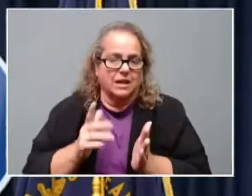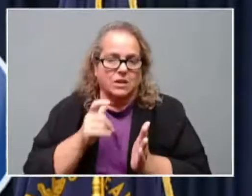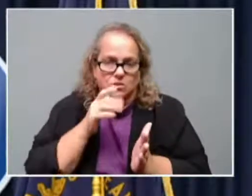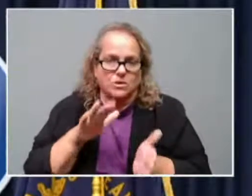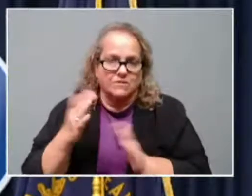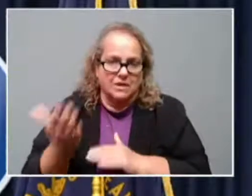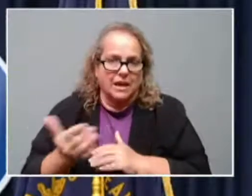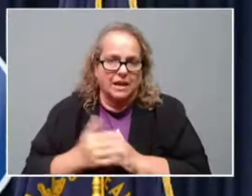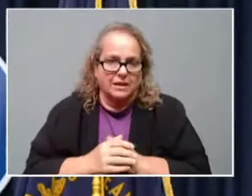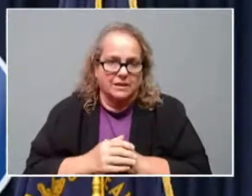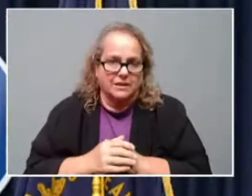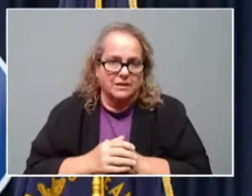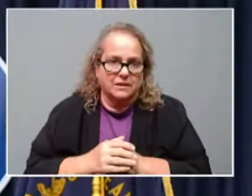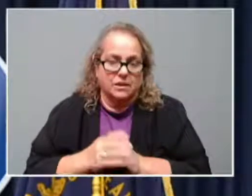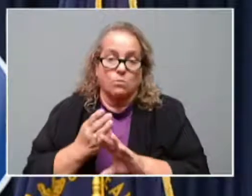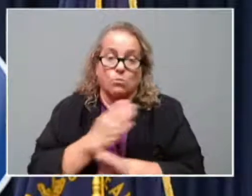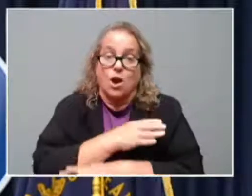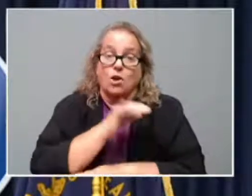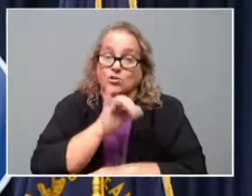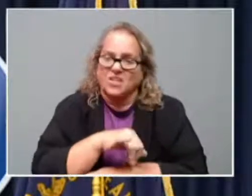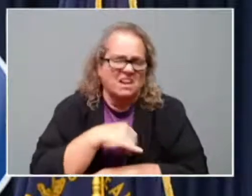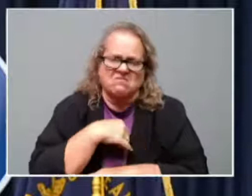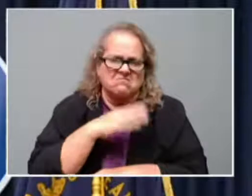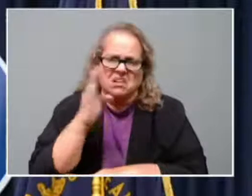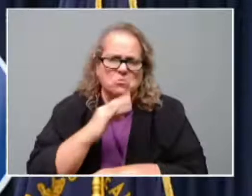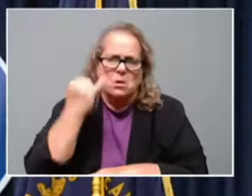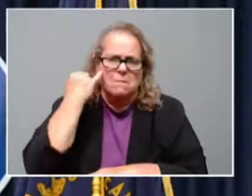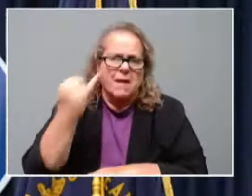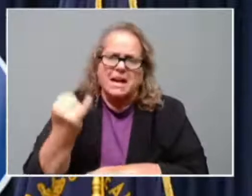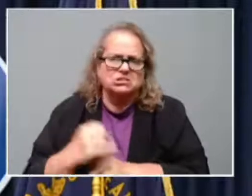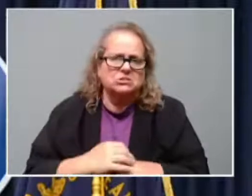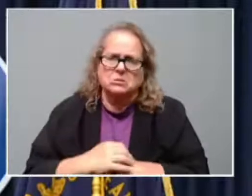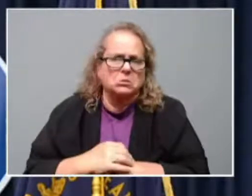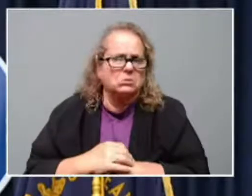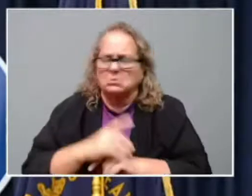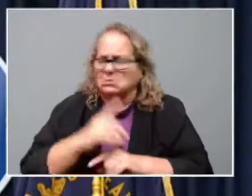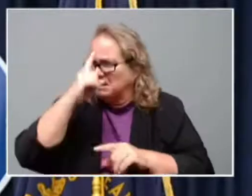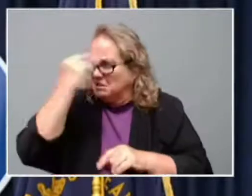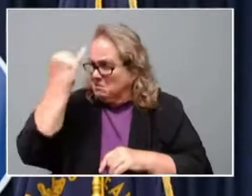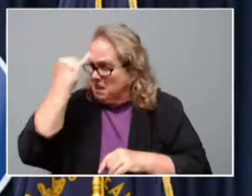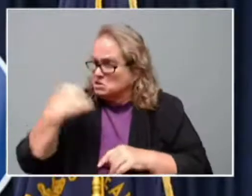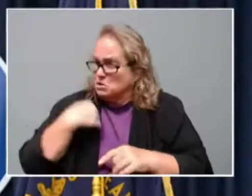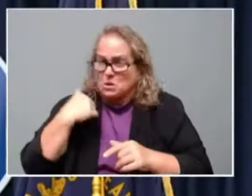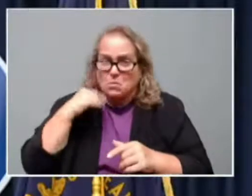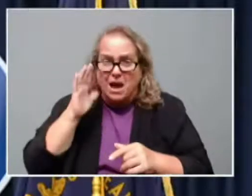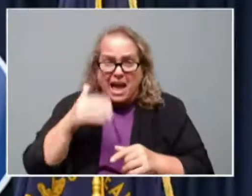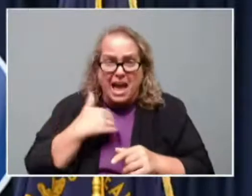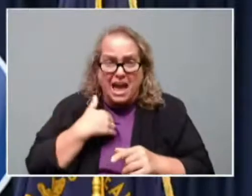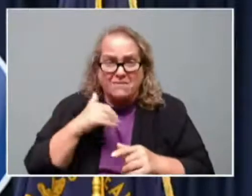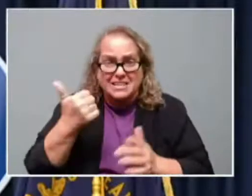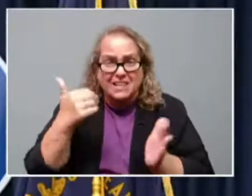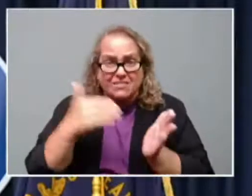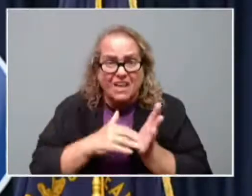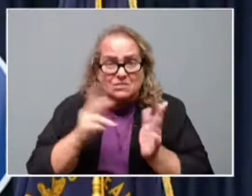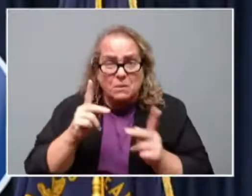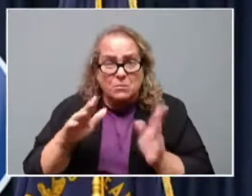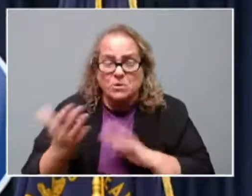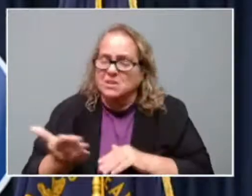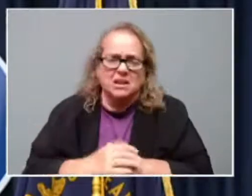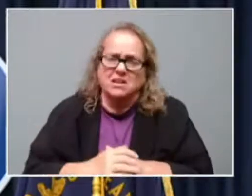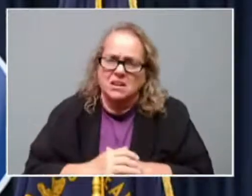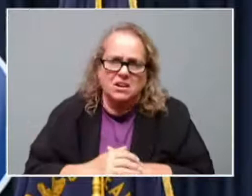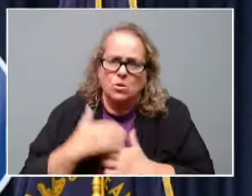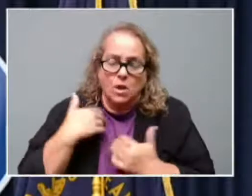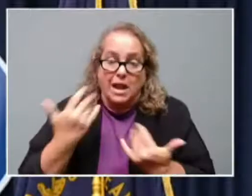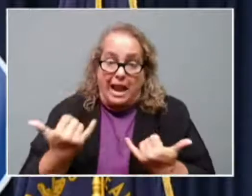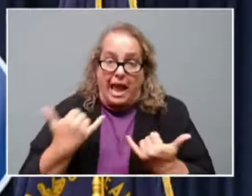Prior to this, unimaginable. We all know 2, 3, 5 people who've been lost to this, which outside